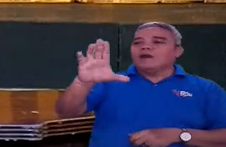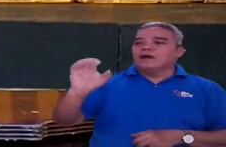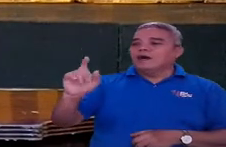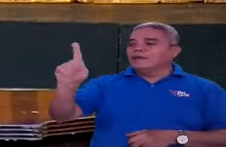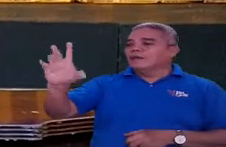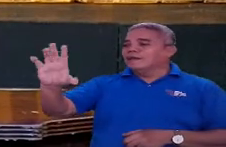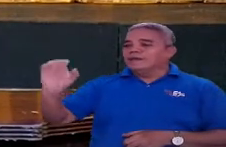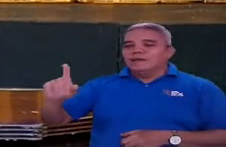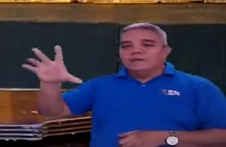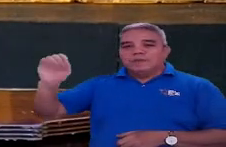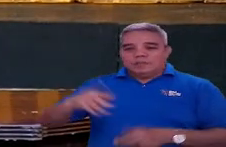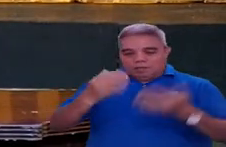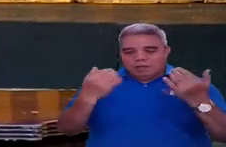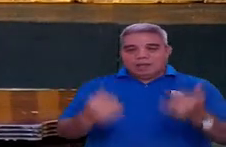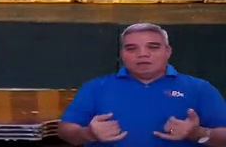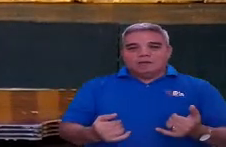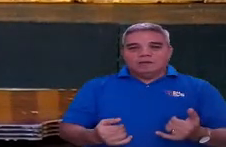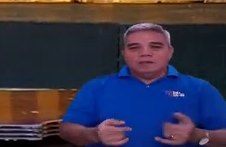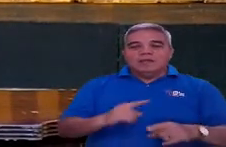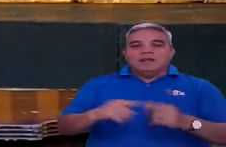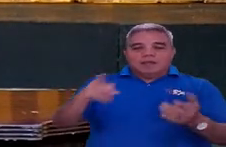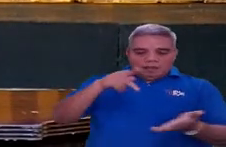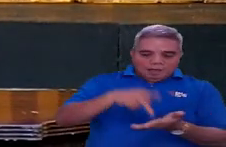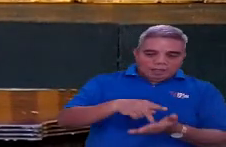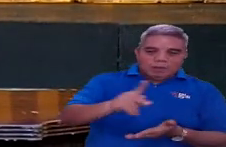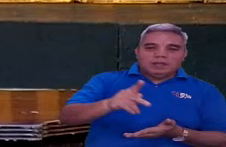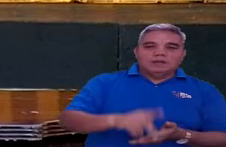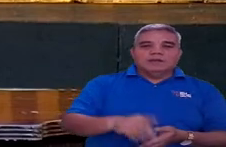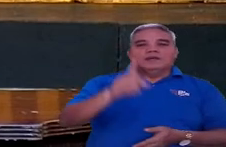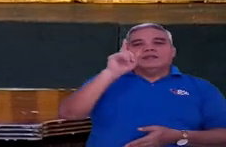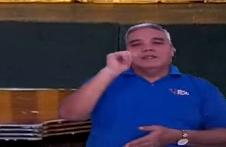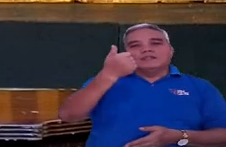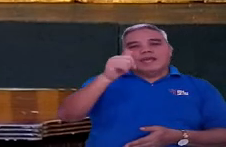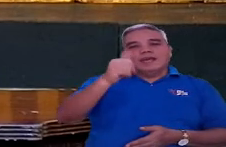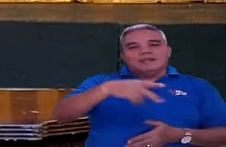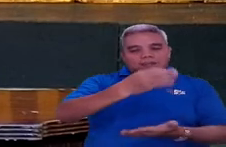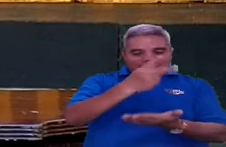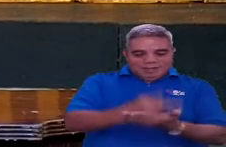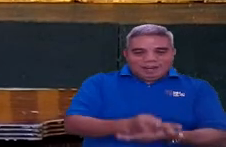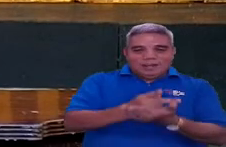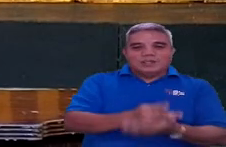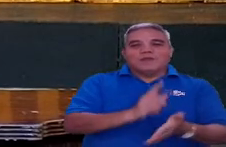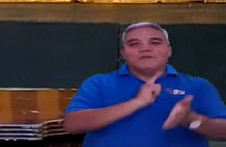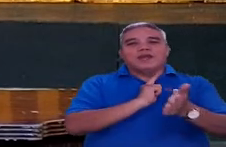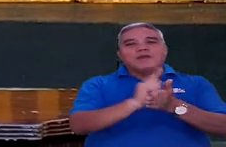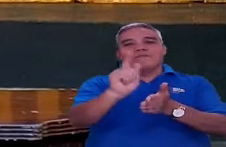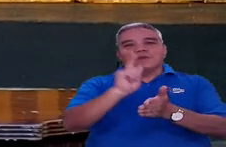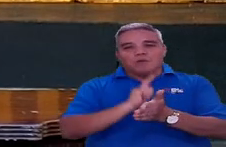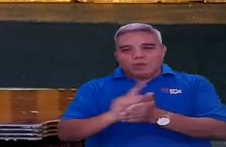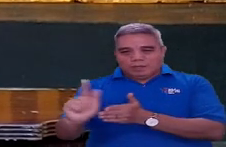pesos. Ngayon, nakabili na sila ng 10 kilos of rice every week.